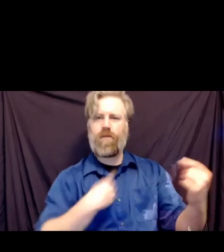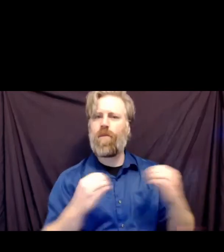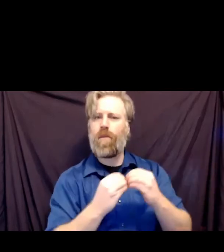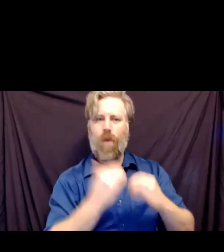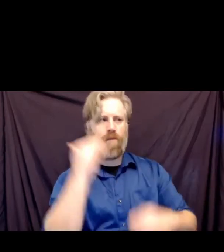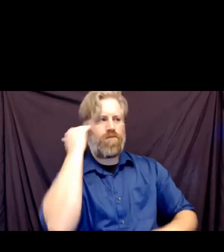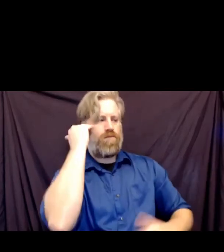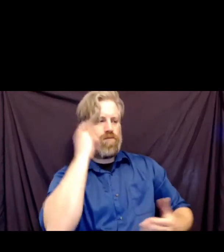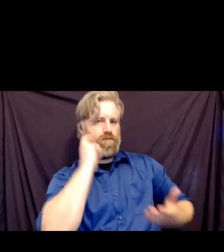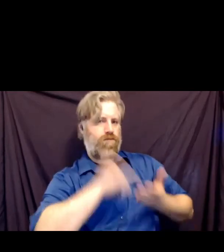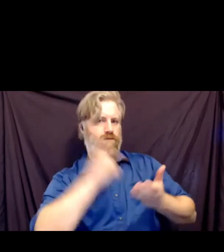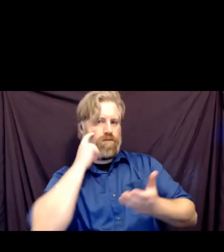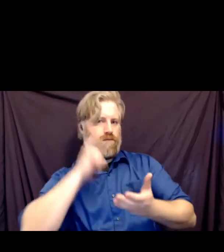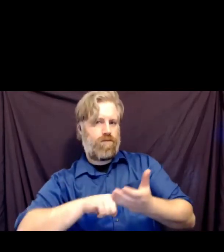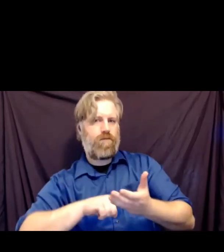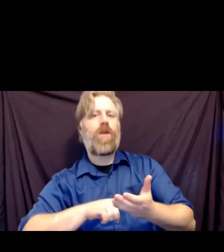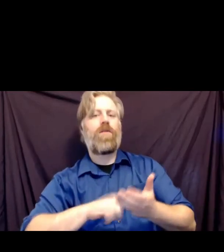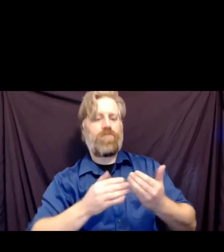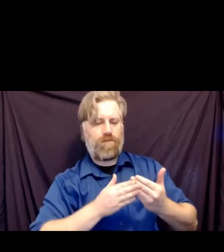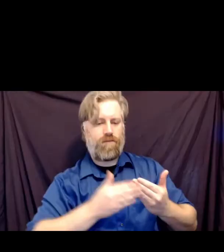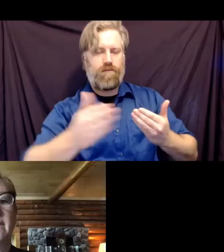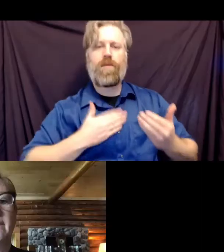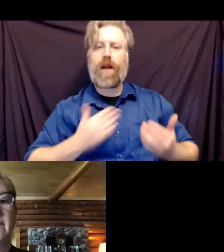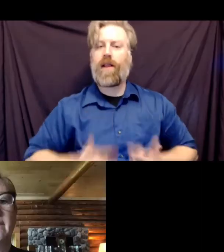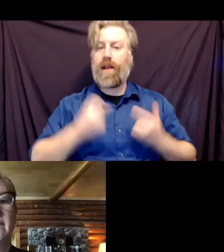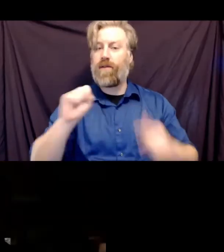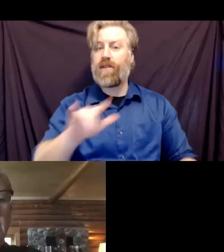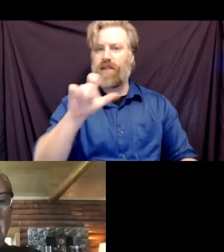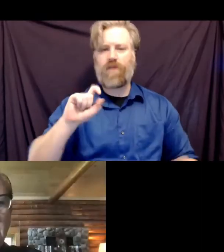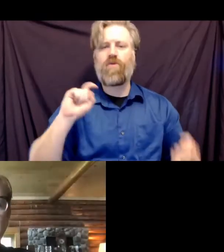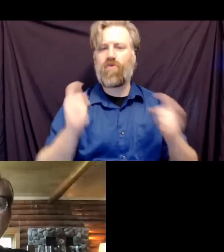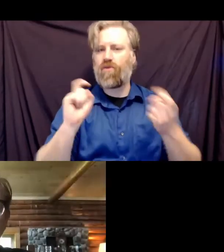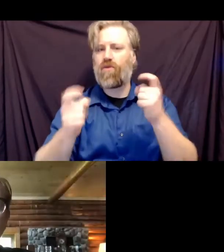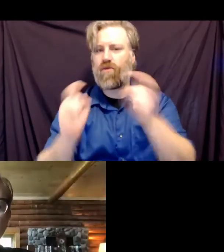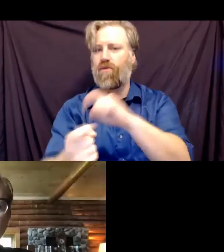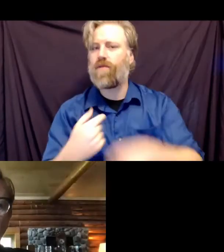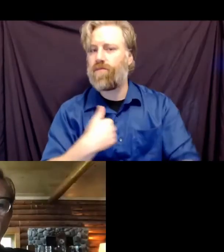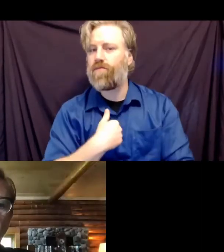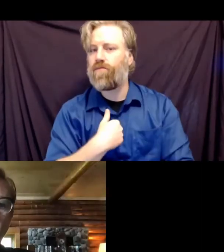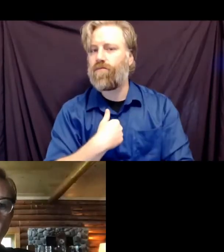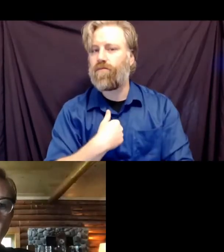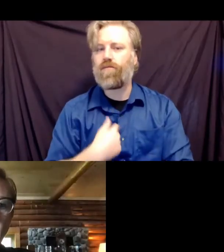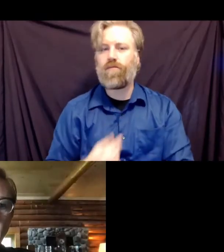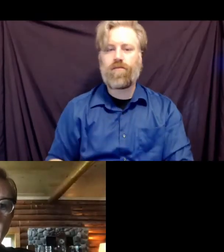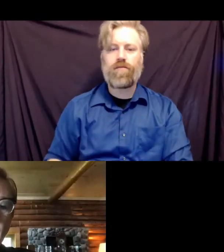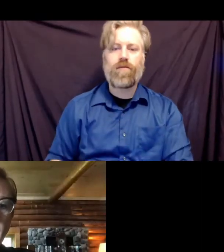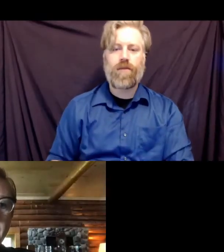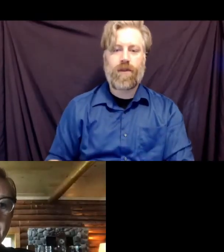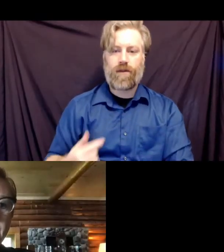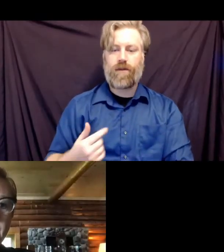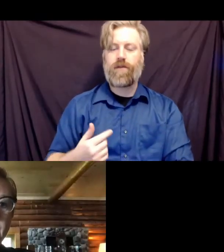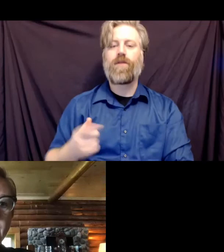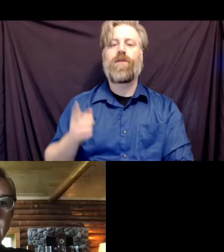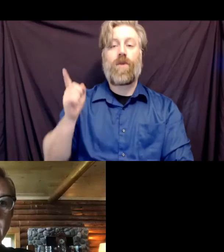I really started making some lifestyle changes. Just one little thing, as I had mentioned, they thought I